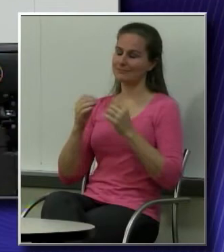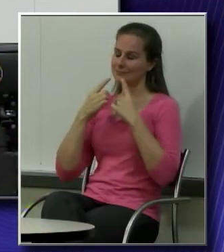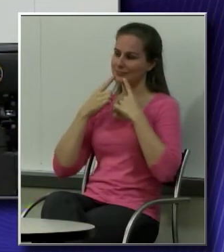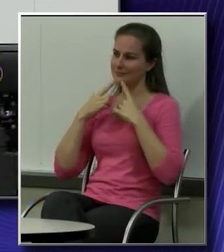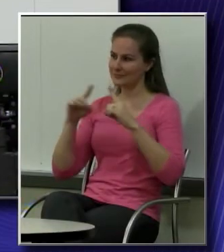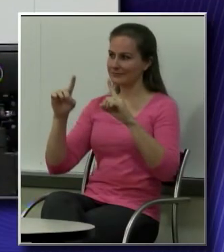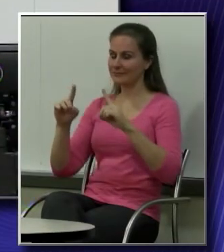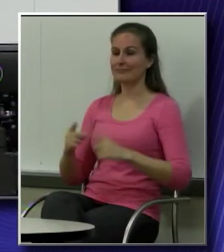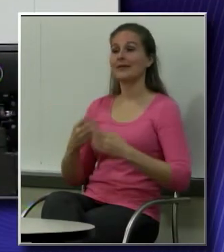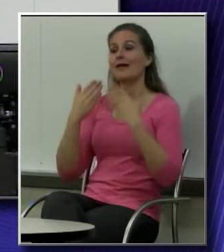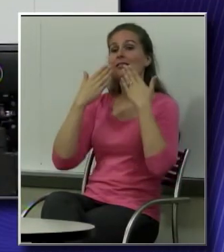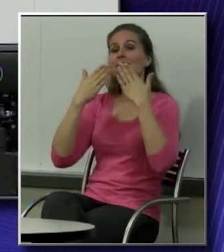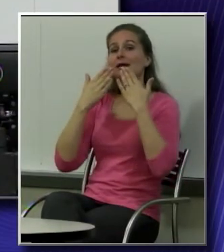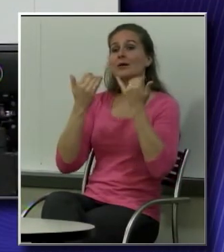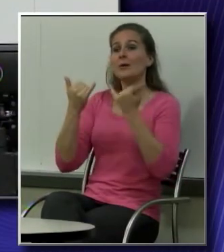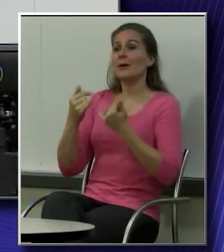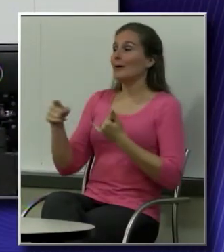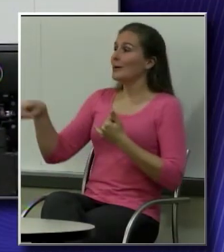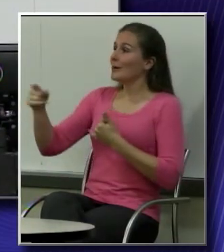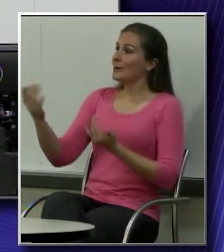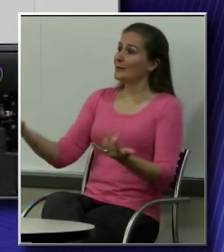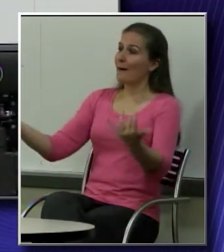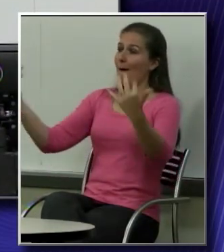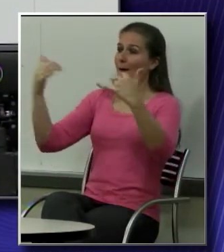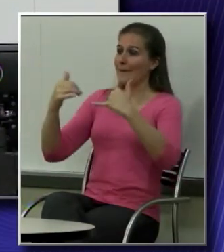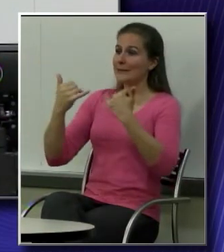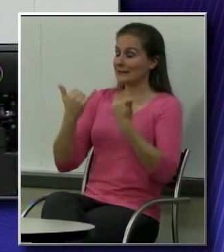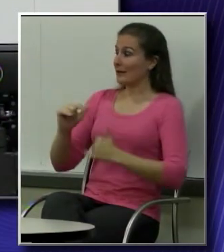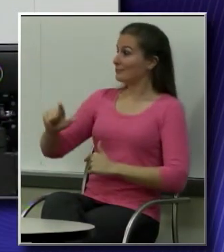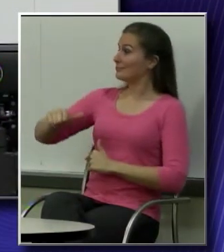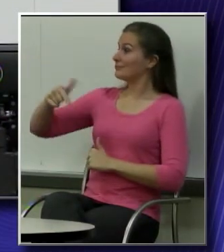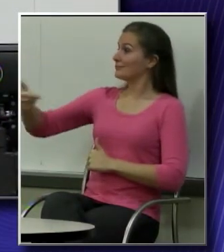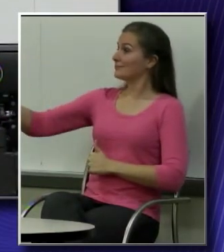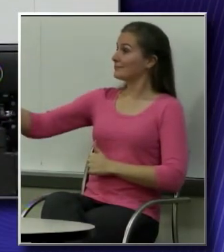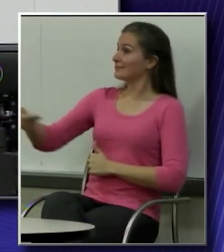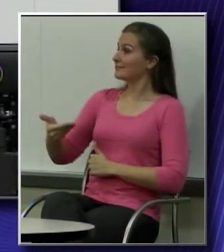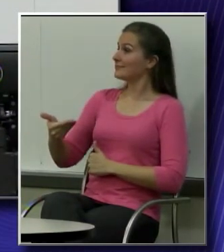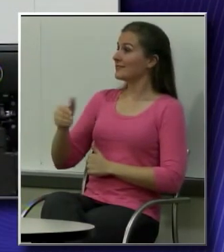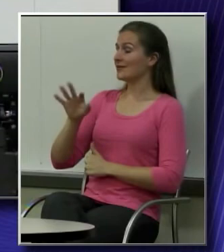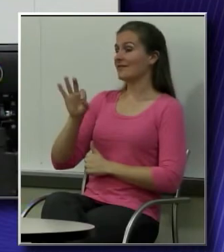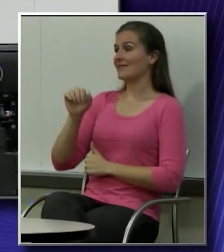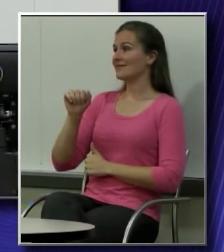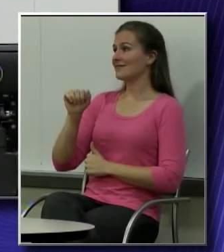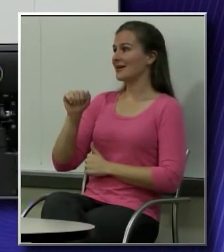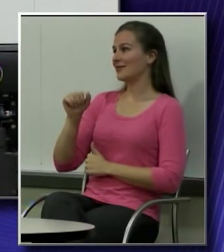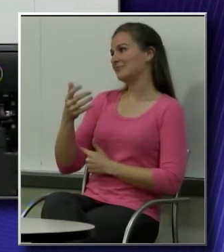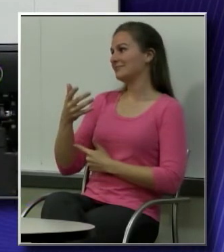I thank you very much for being here tonight and turn it over now to our facilitator.